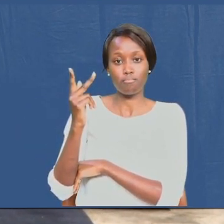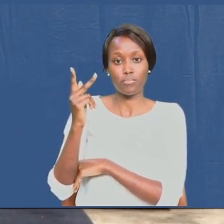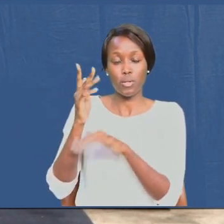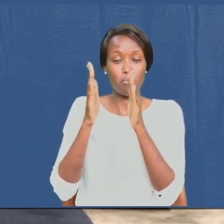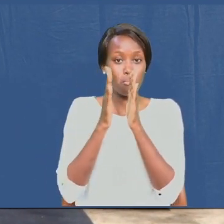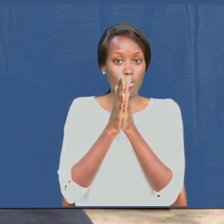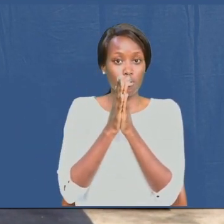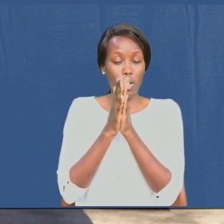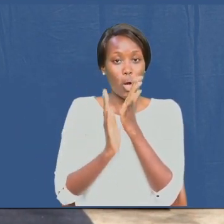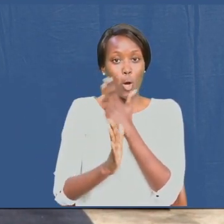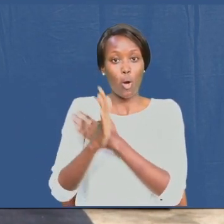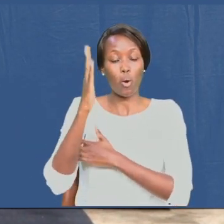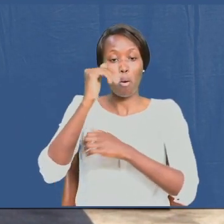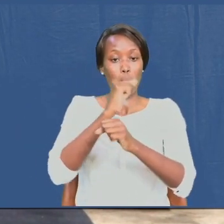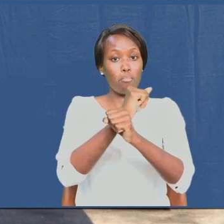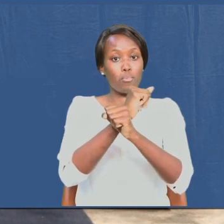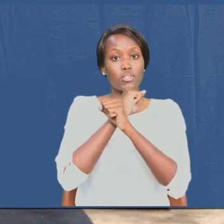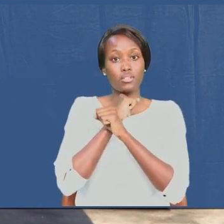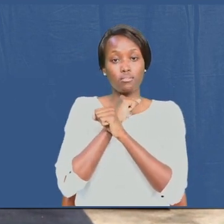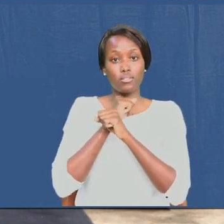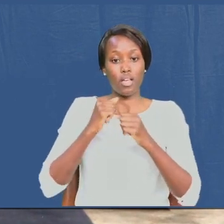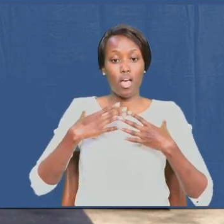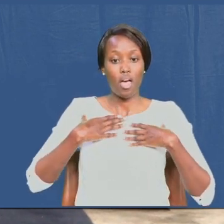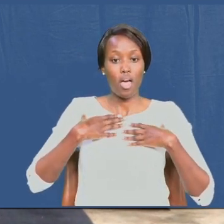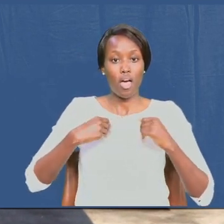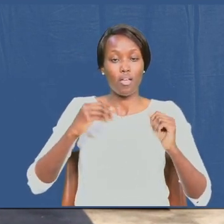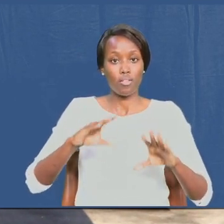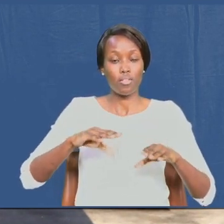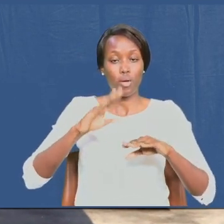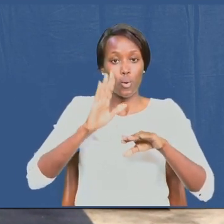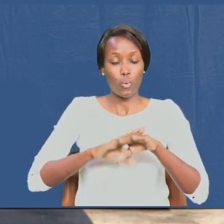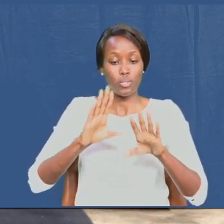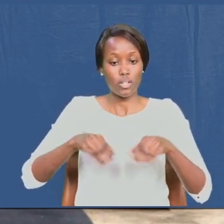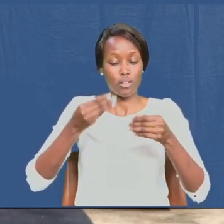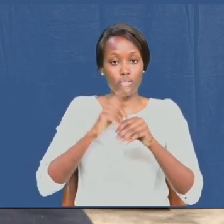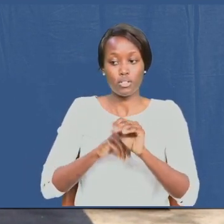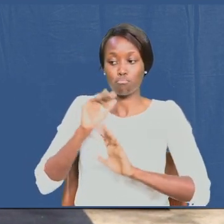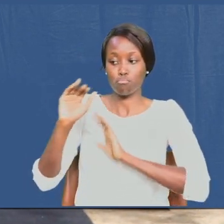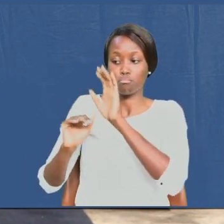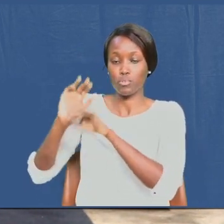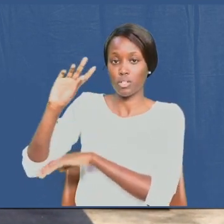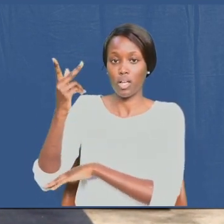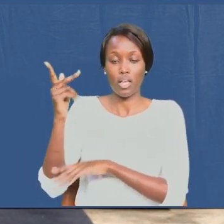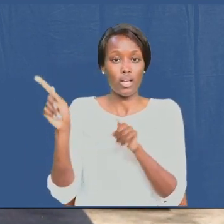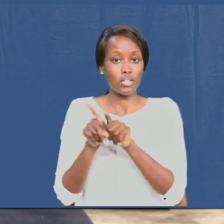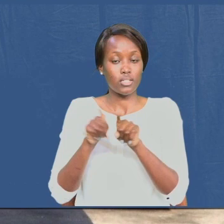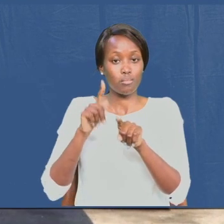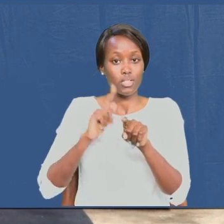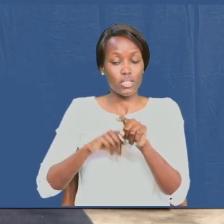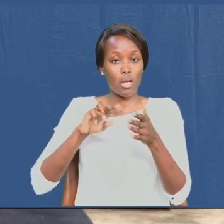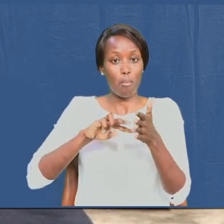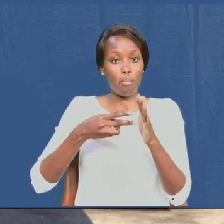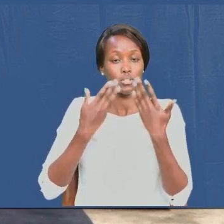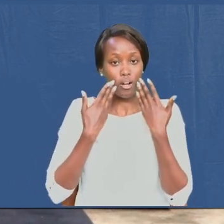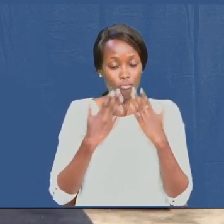that God will keep them in good health as they prepare to climb Mount Kenya, and that when the project is